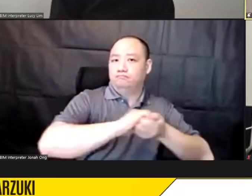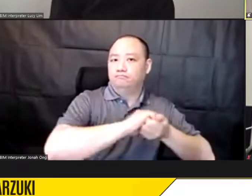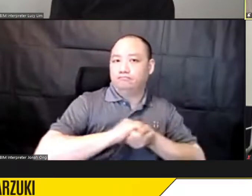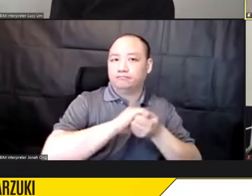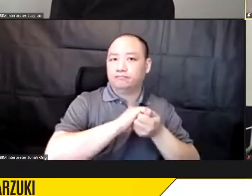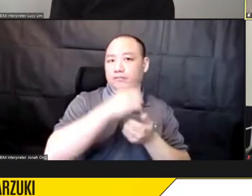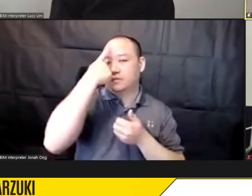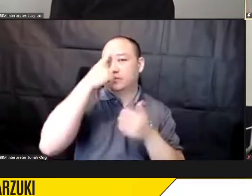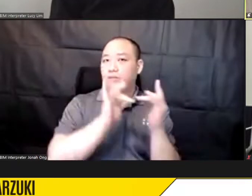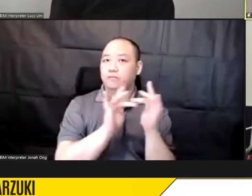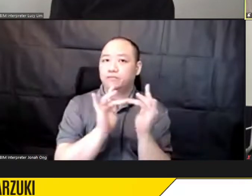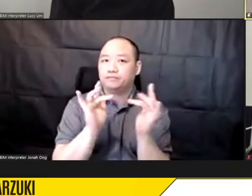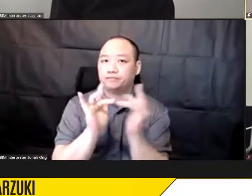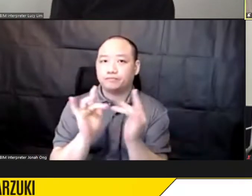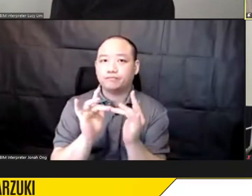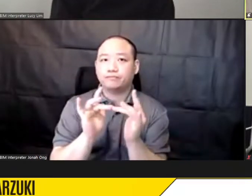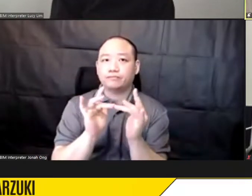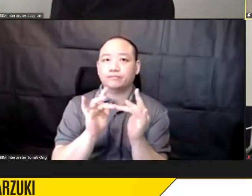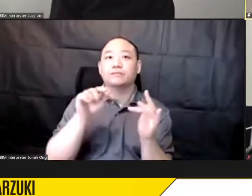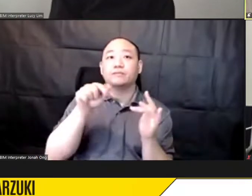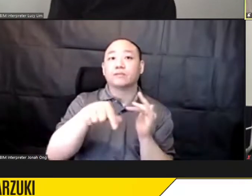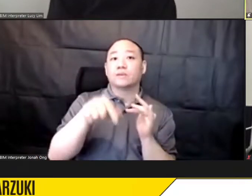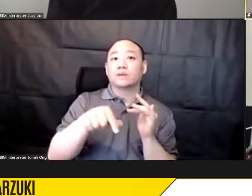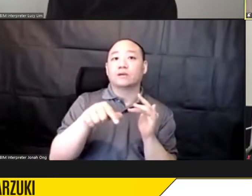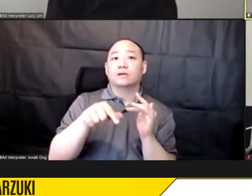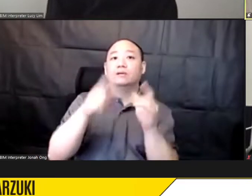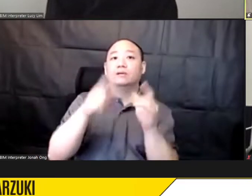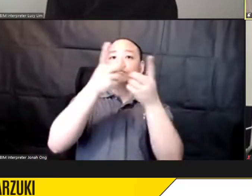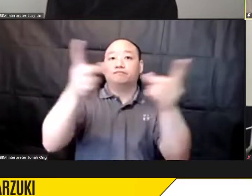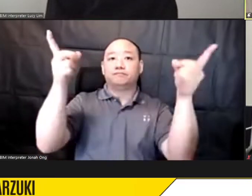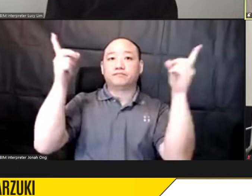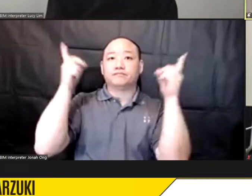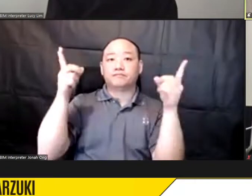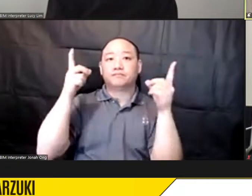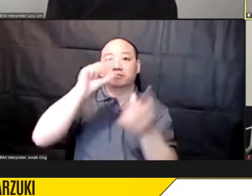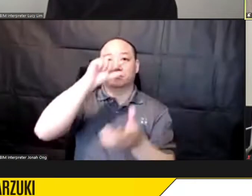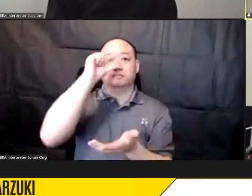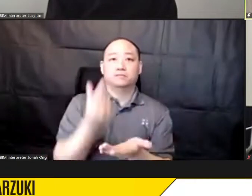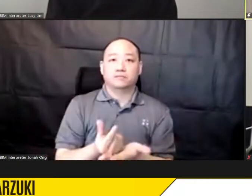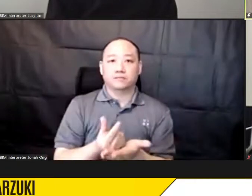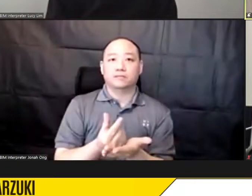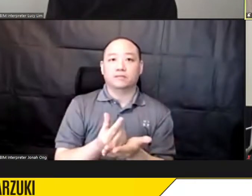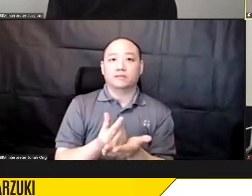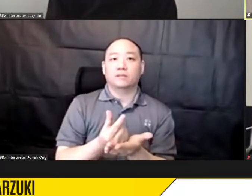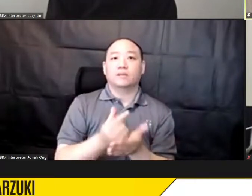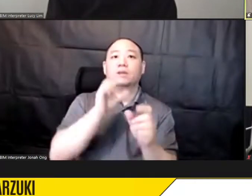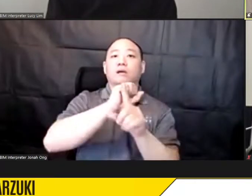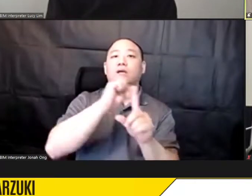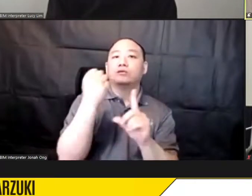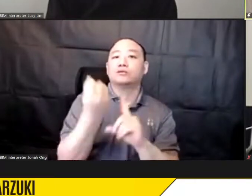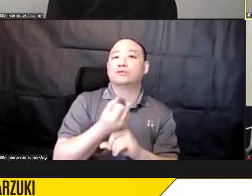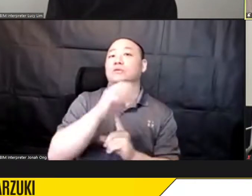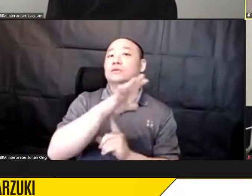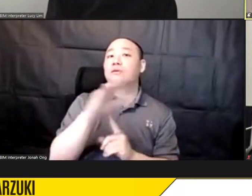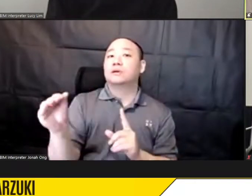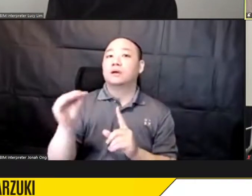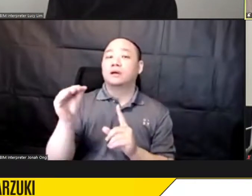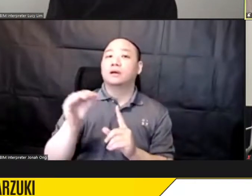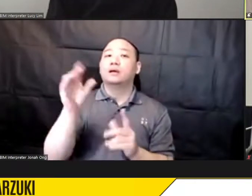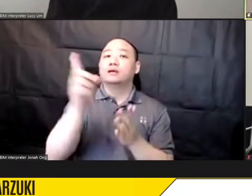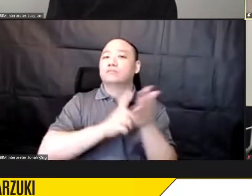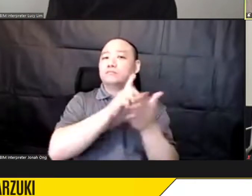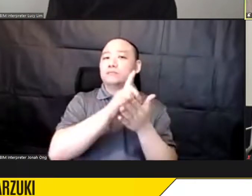a graduate of the Social and Public and International Affairs with a focus in race, ethnicity, and discrimination at